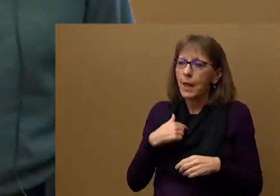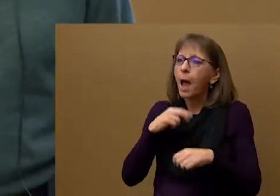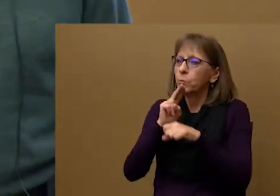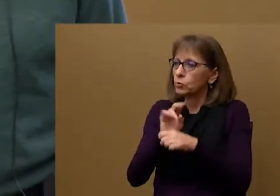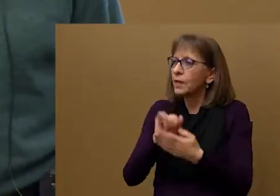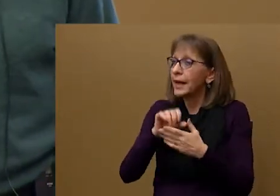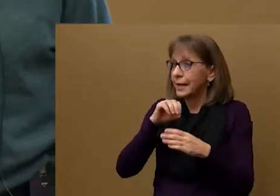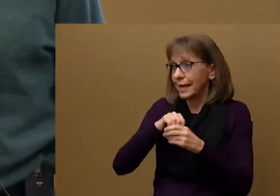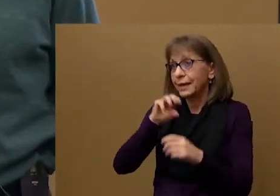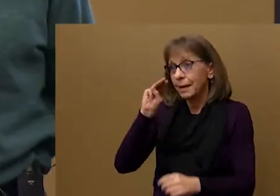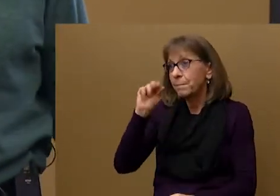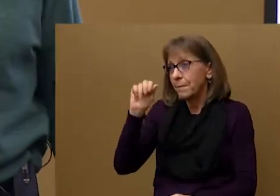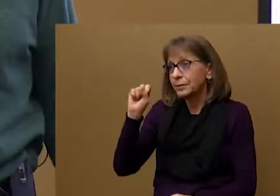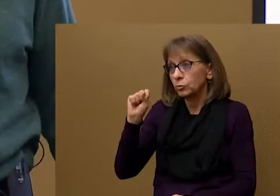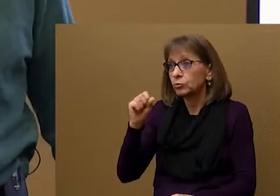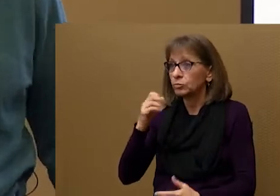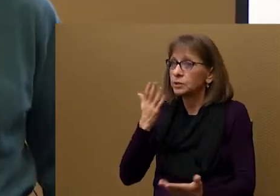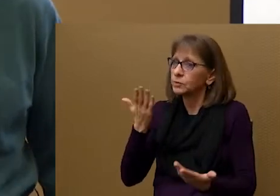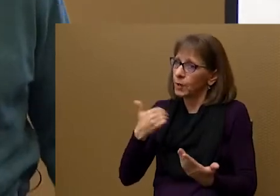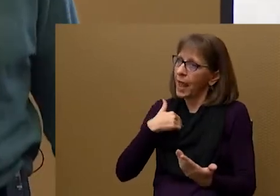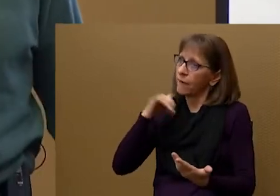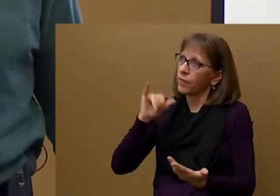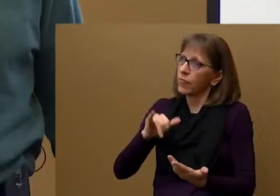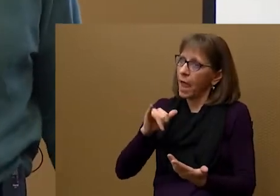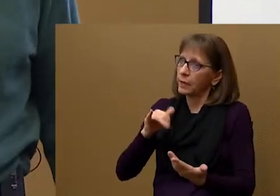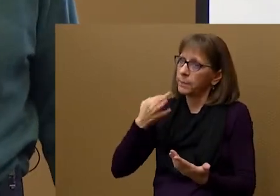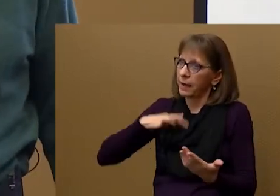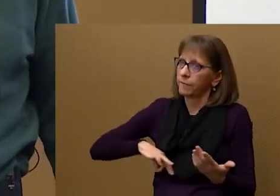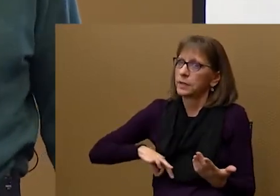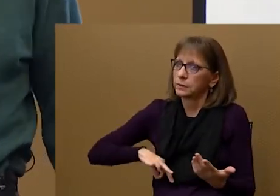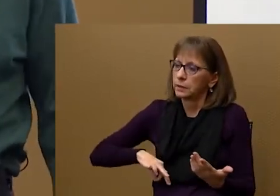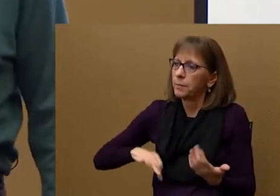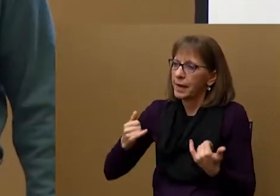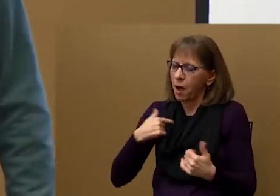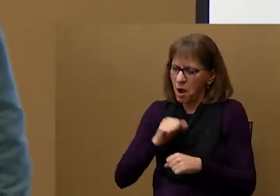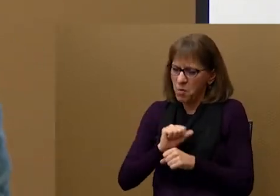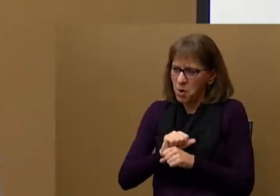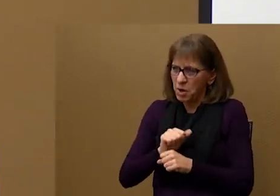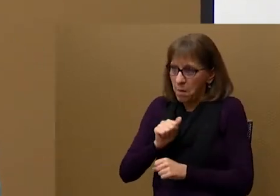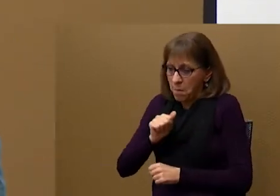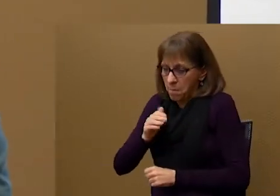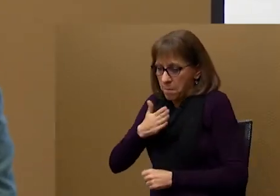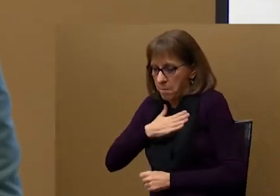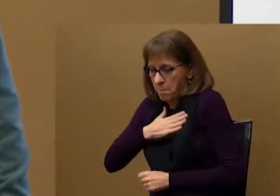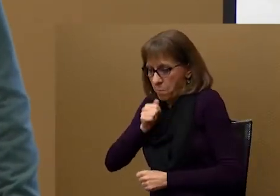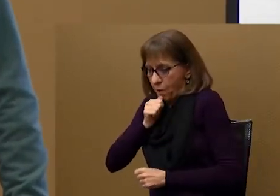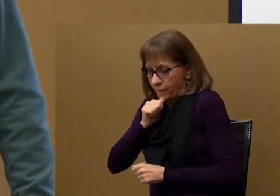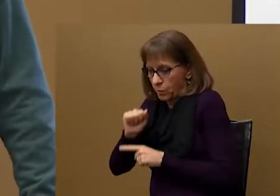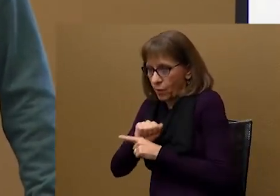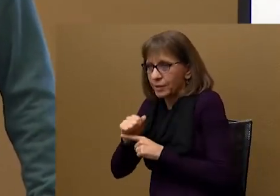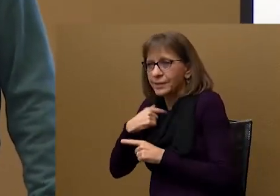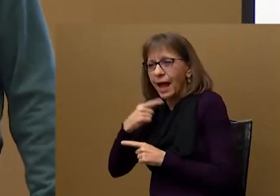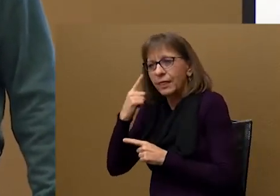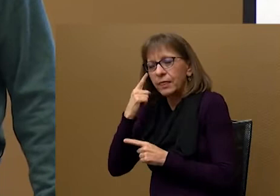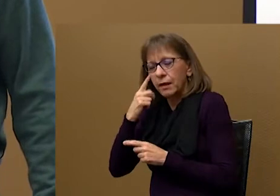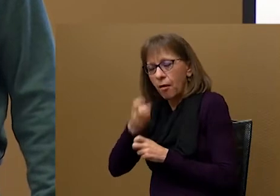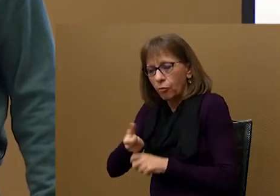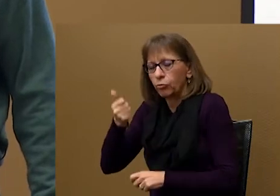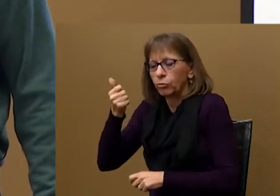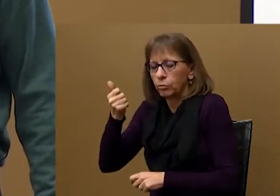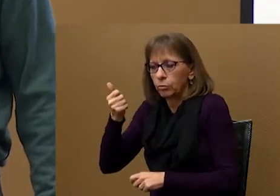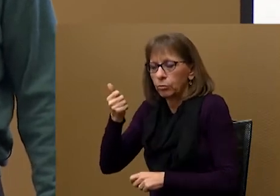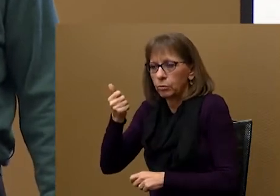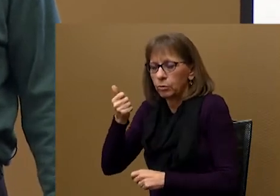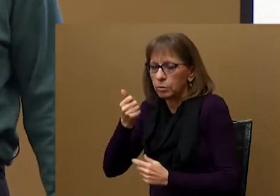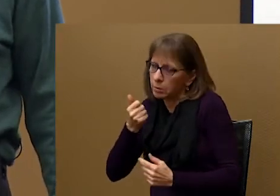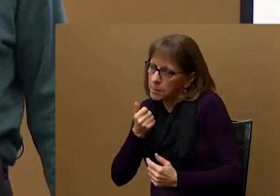that, I'm used to that, and in Massachusetts, I've had that luxury. But now that I'm working in private practice alone,